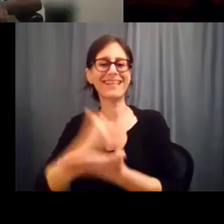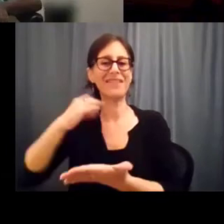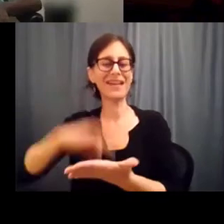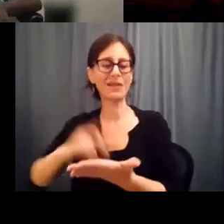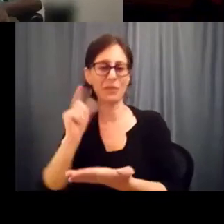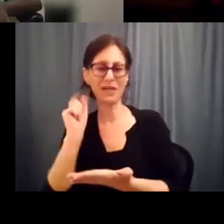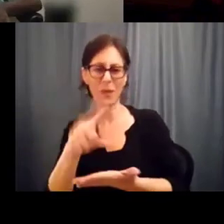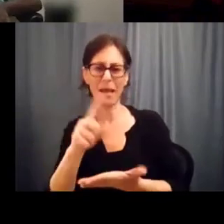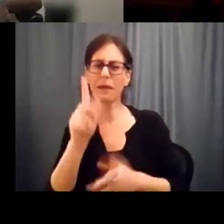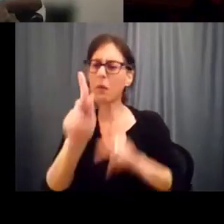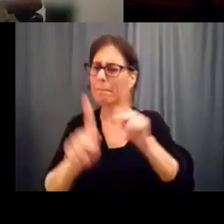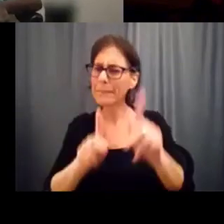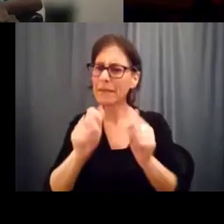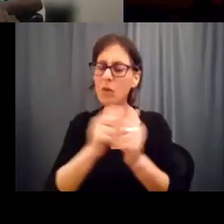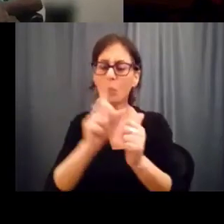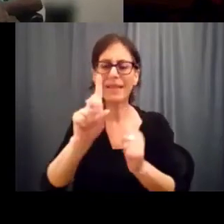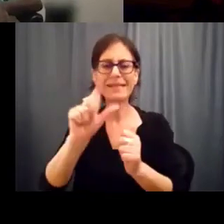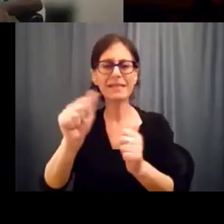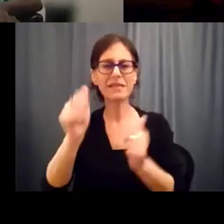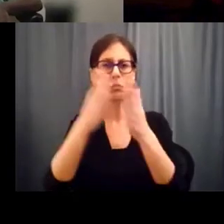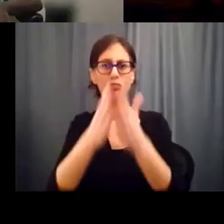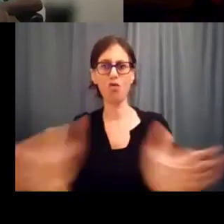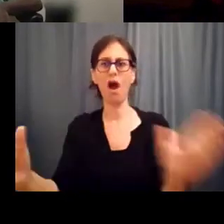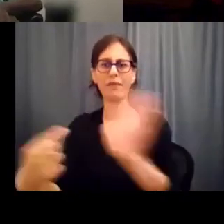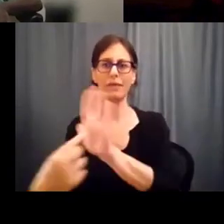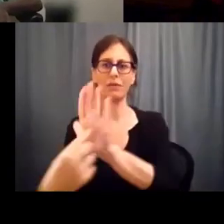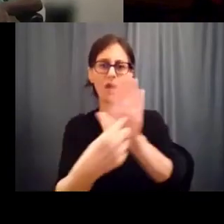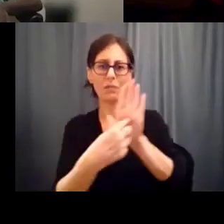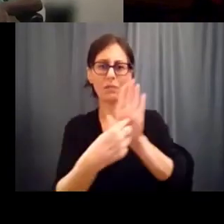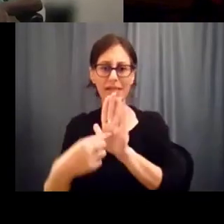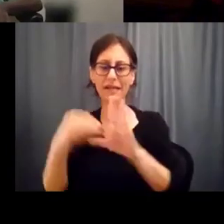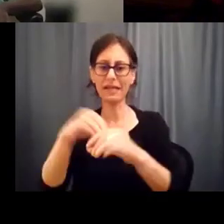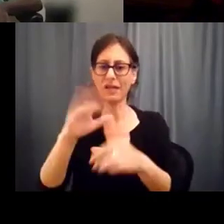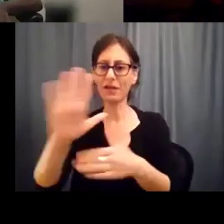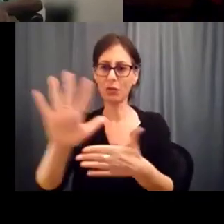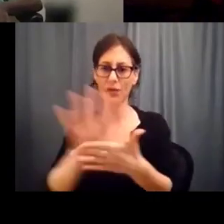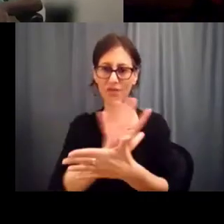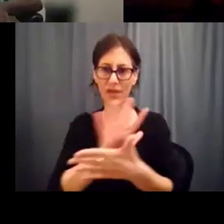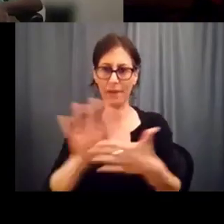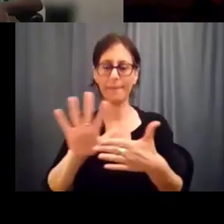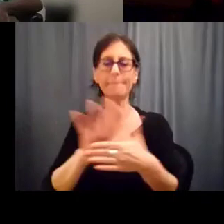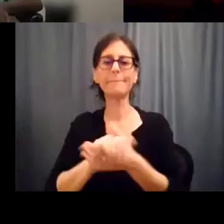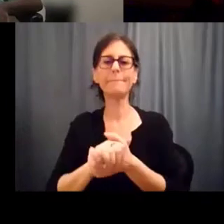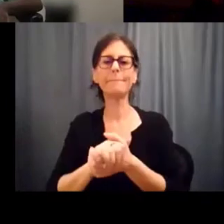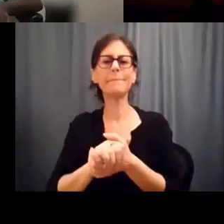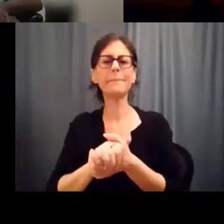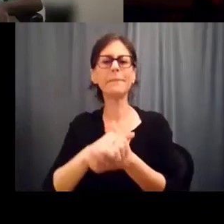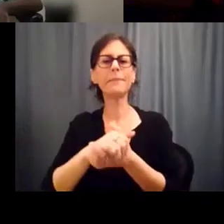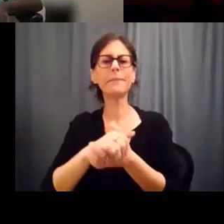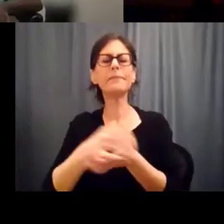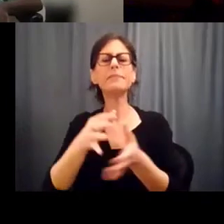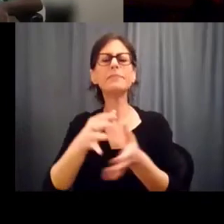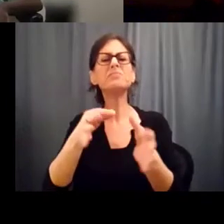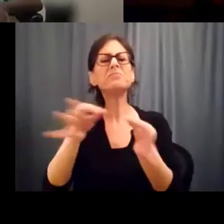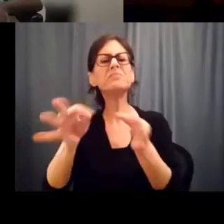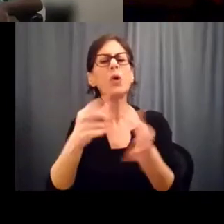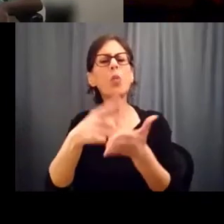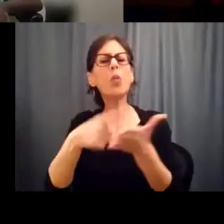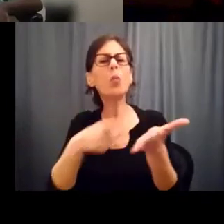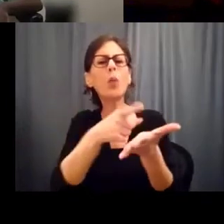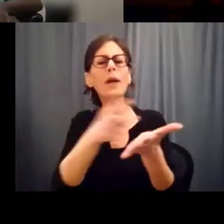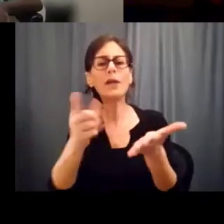With people with disabilities so broadly represented across the film, talk about what you'd recommend